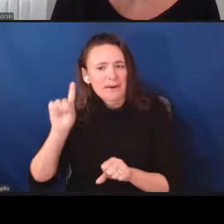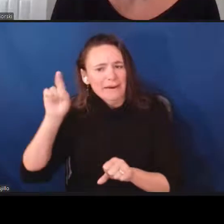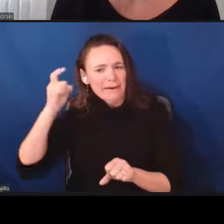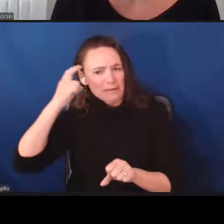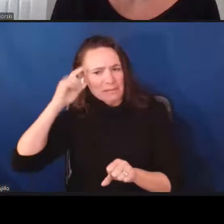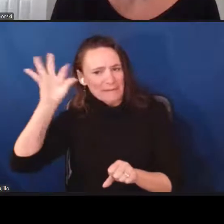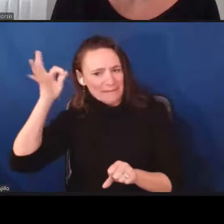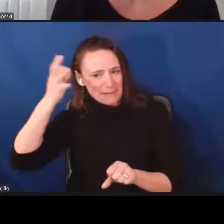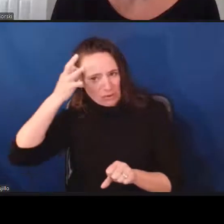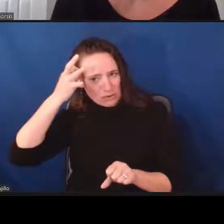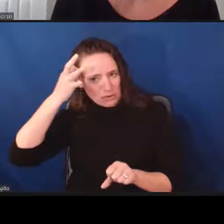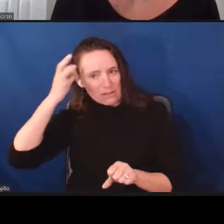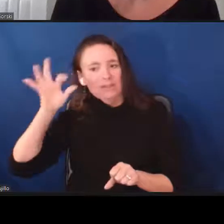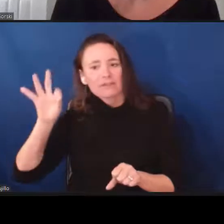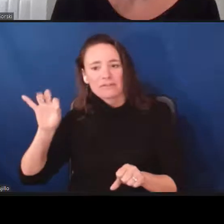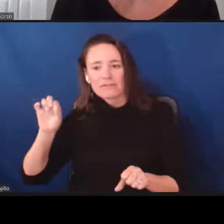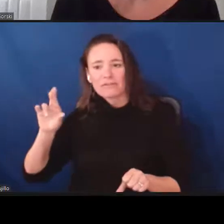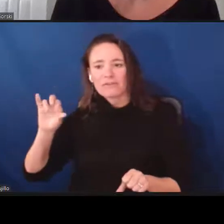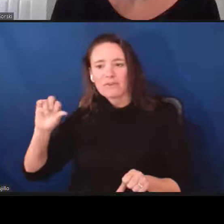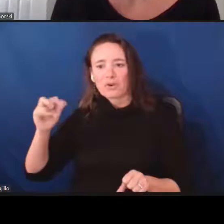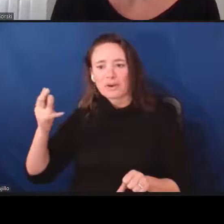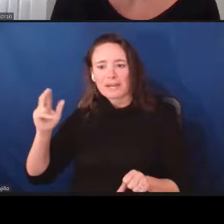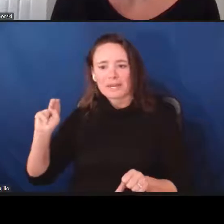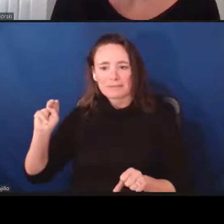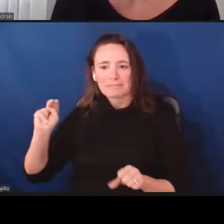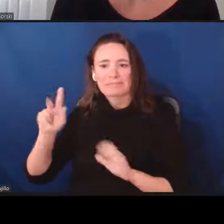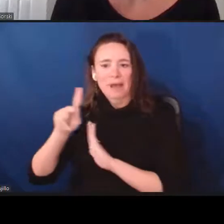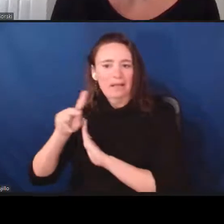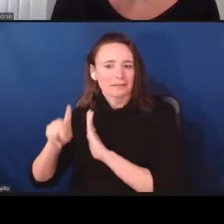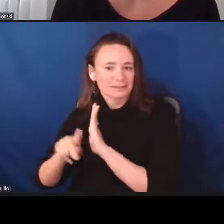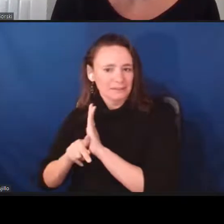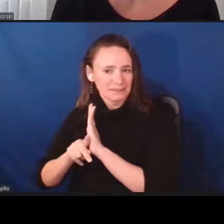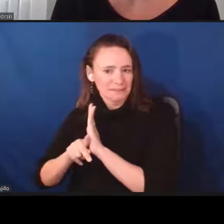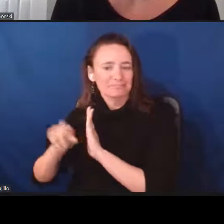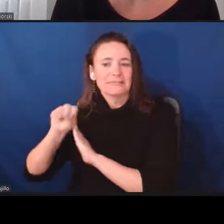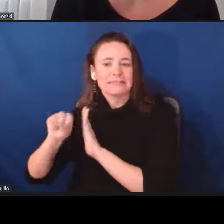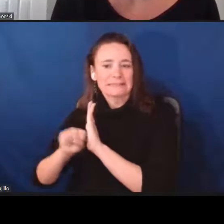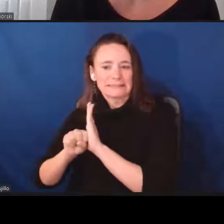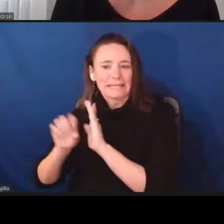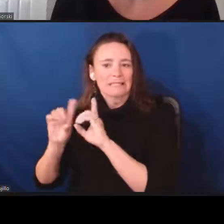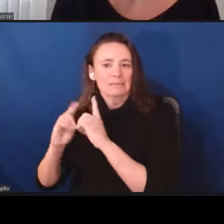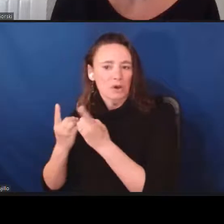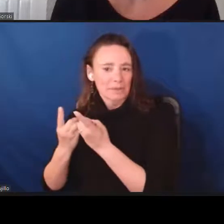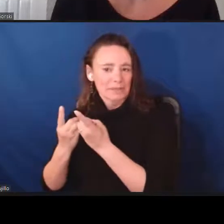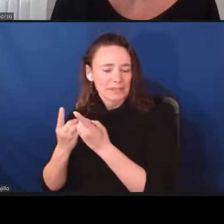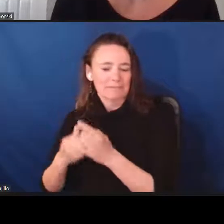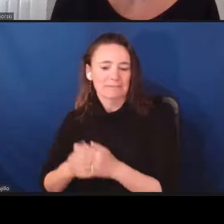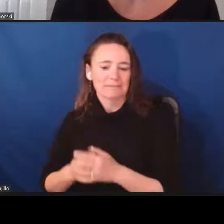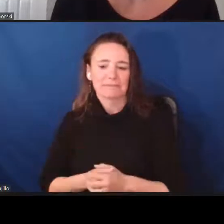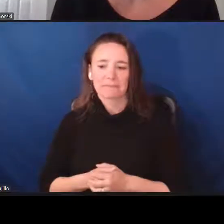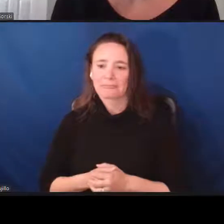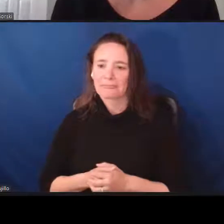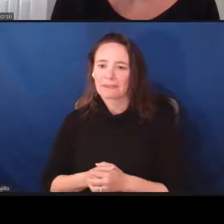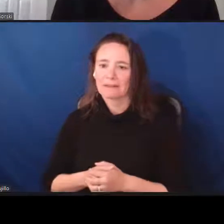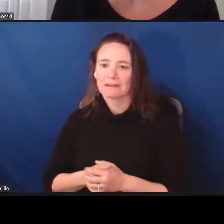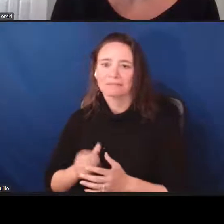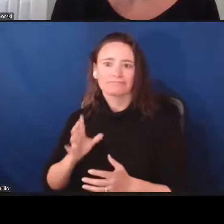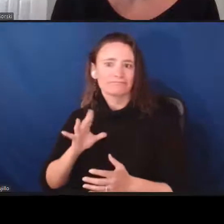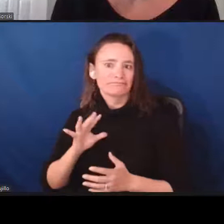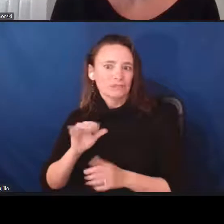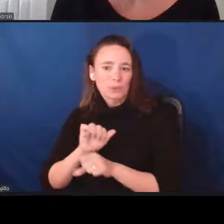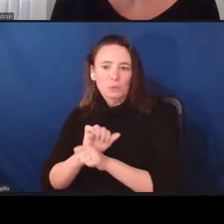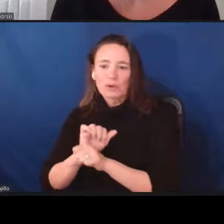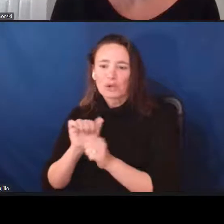policy arena at the State Department. I have the distinct pleasure of working on international